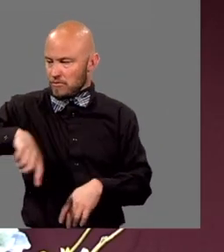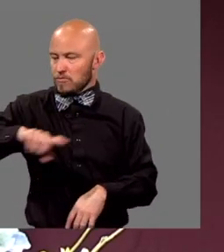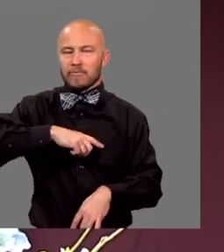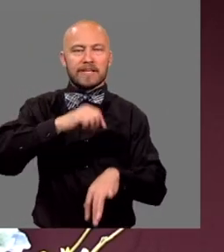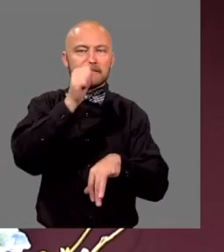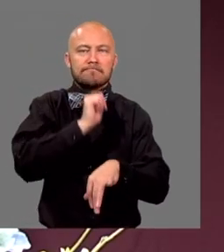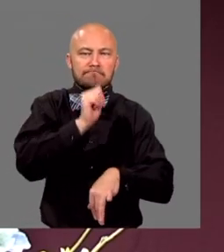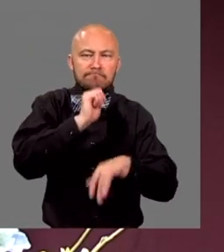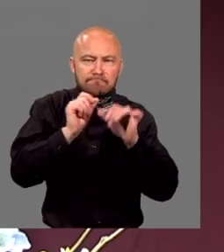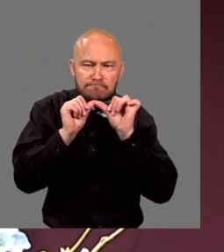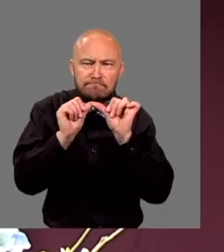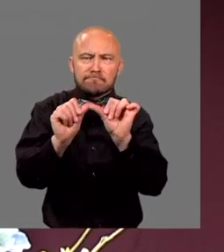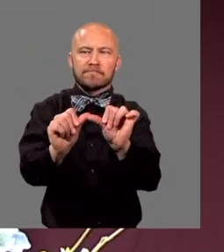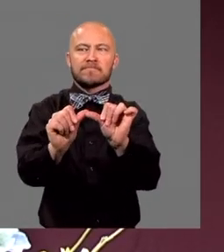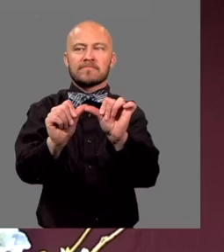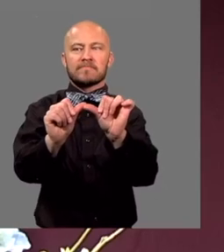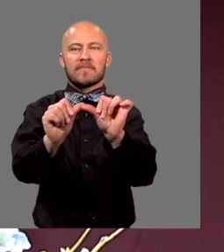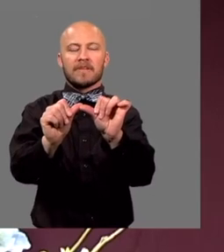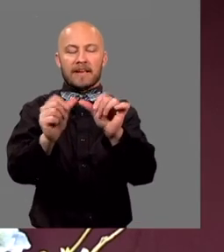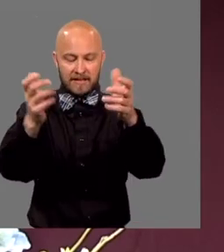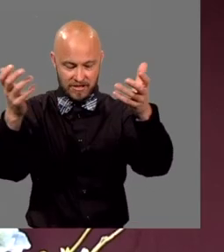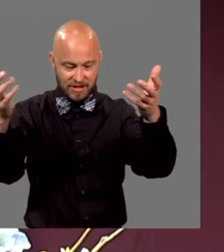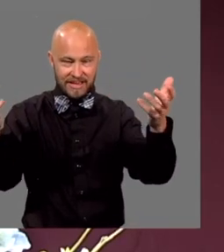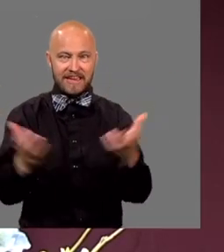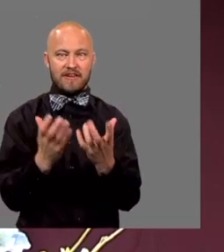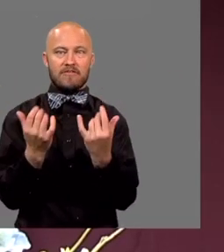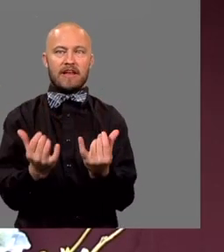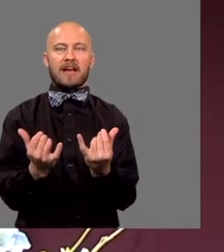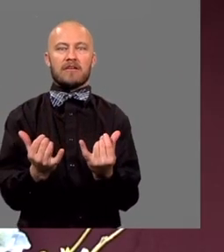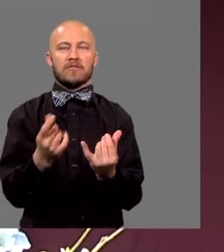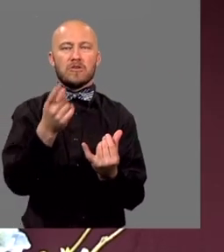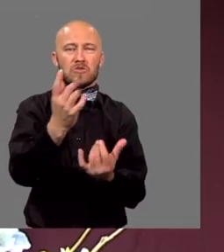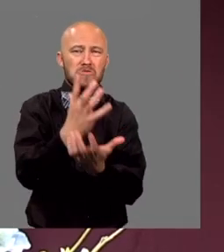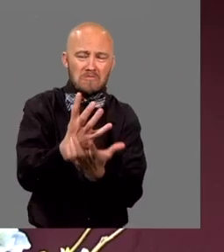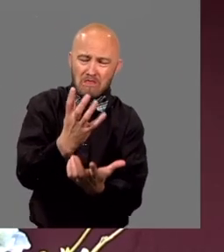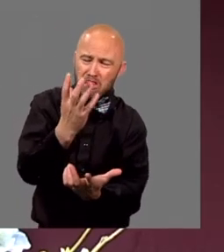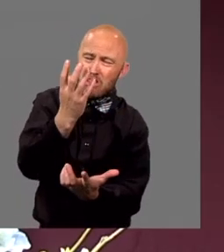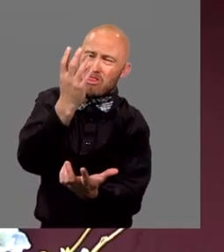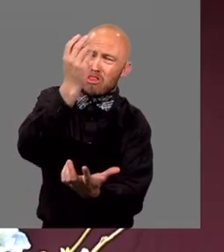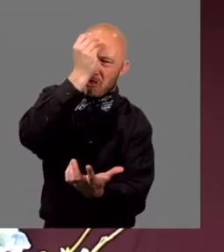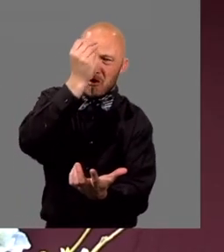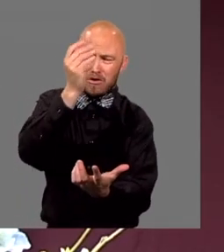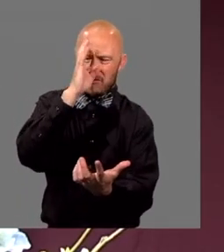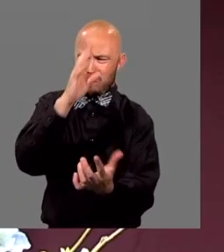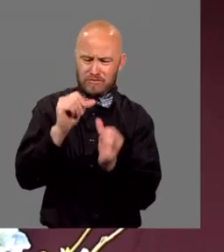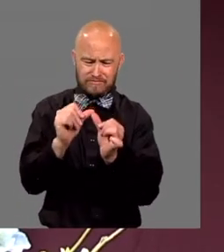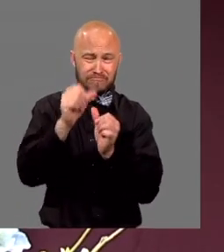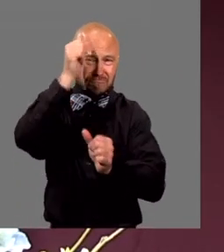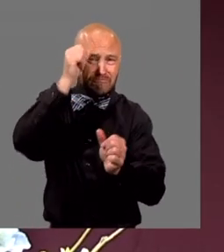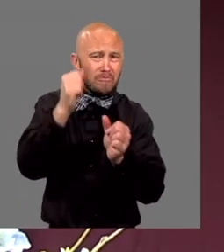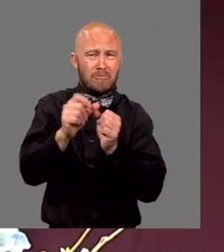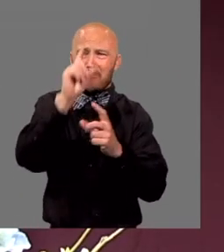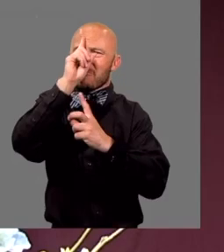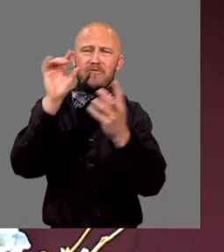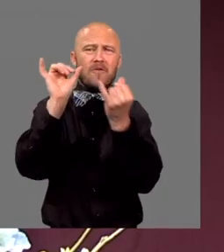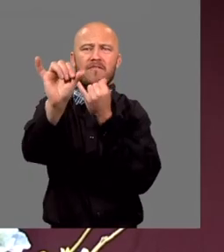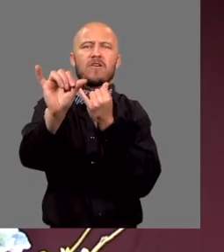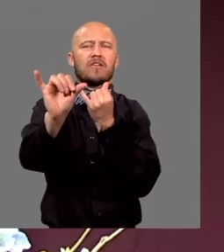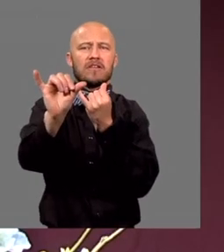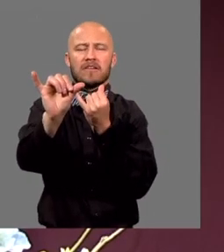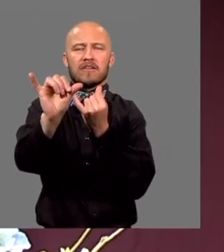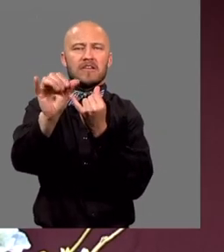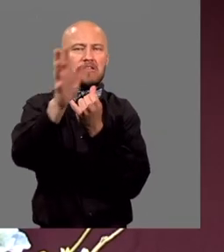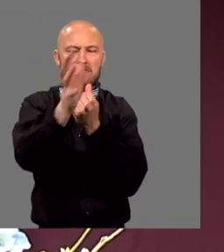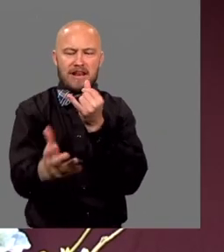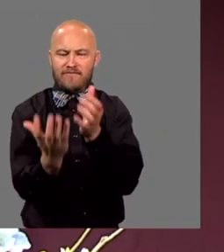persevered. Now you're here. The knowledge you have gained will stay with you forever. It will never be taken